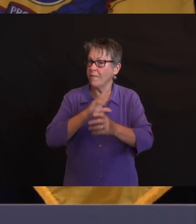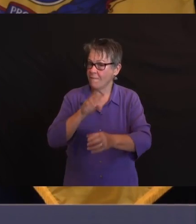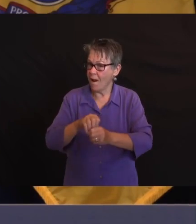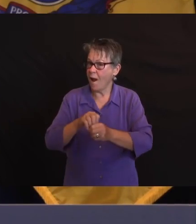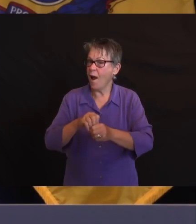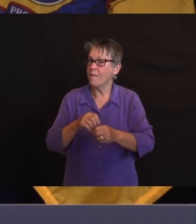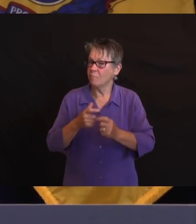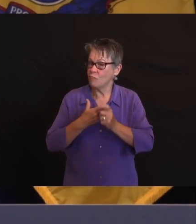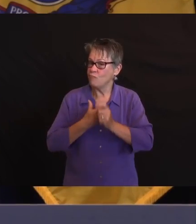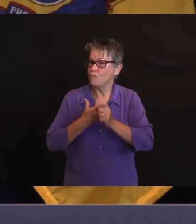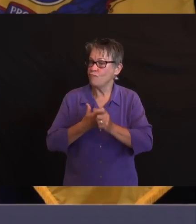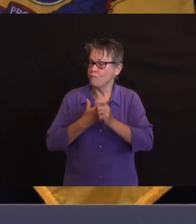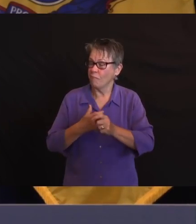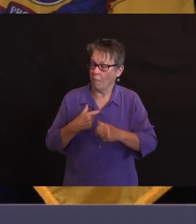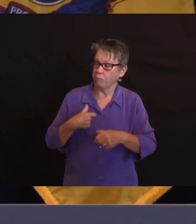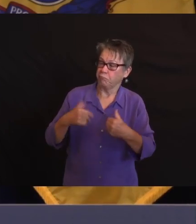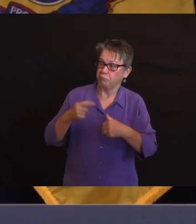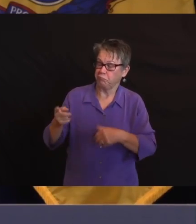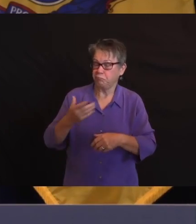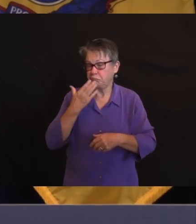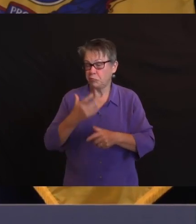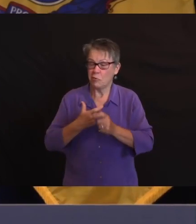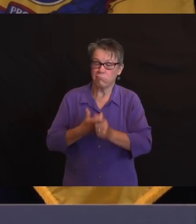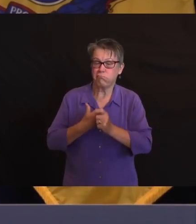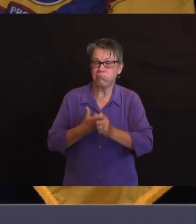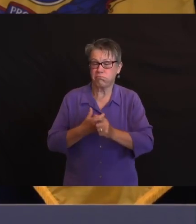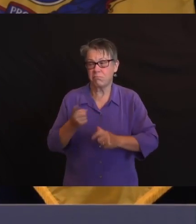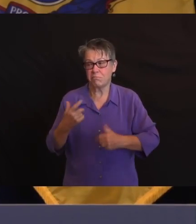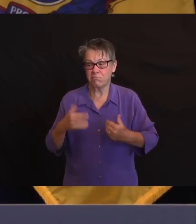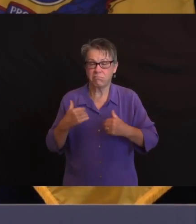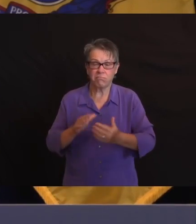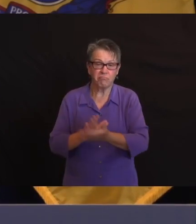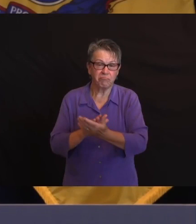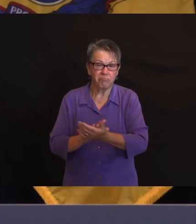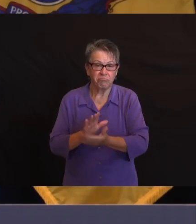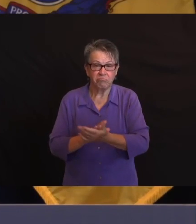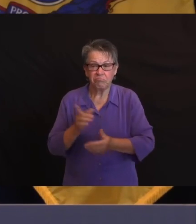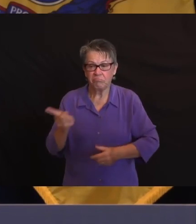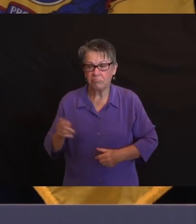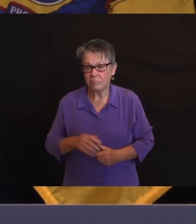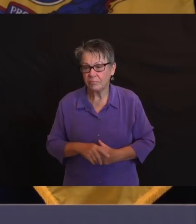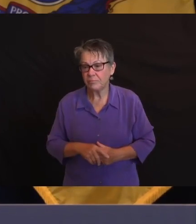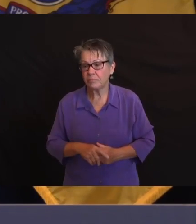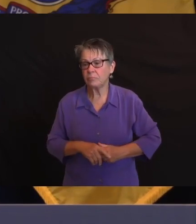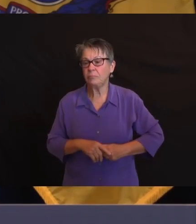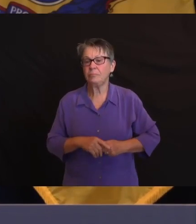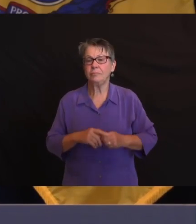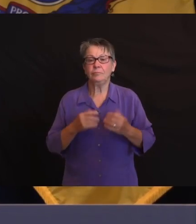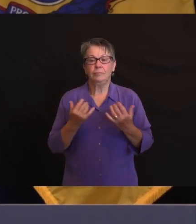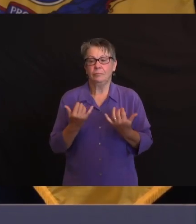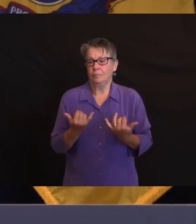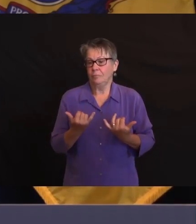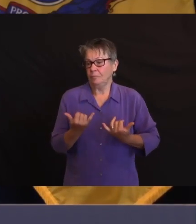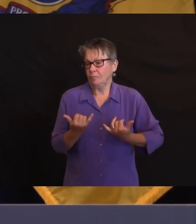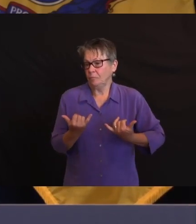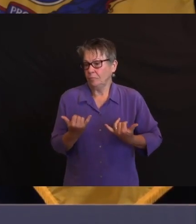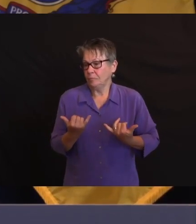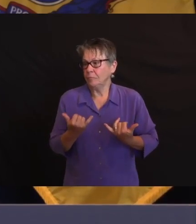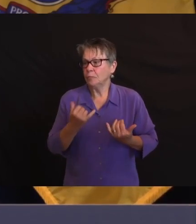with us, and they're probably not watching, but I want to say in absentia, they are celebrating and observing Yom Kippur, one of the holiest days of the